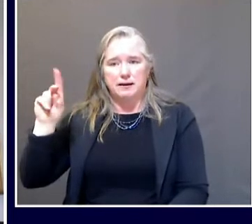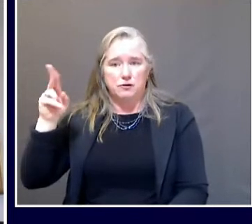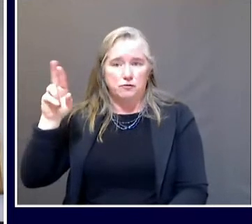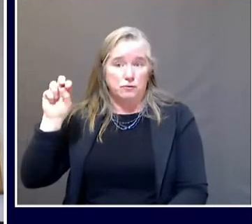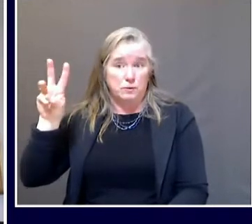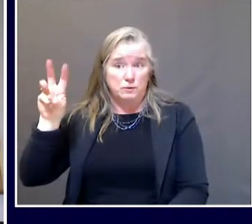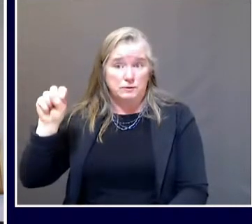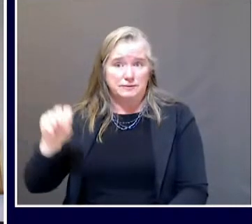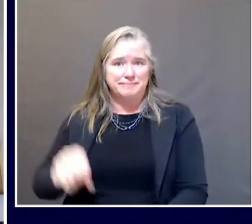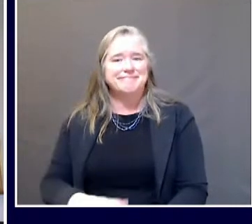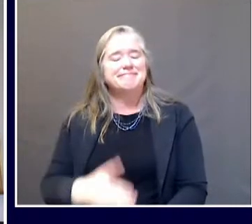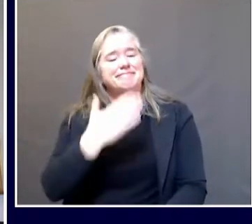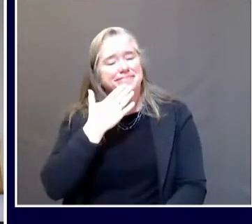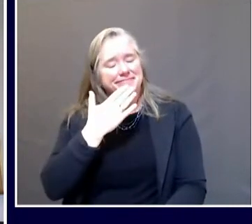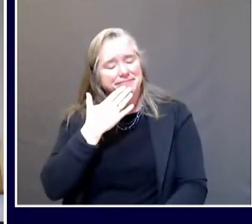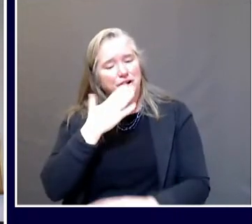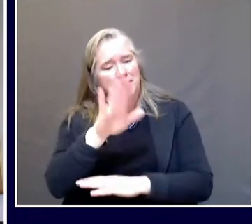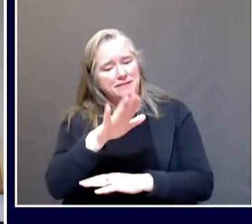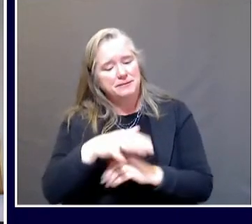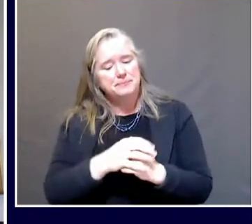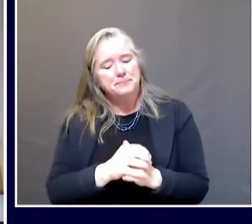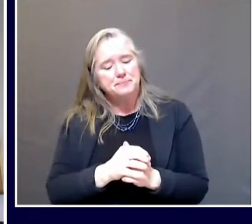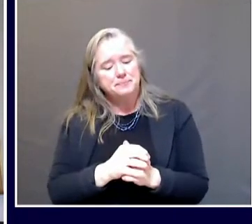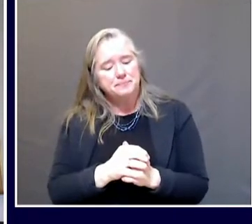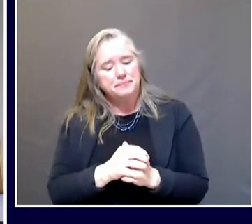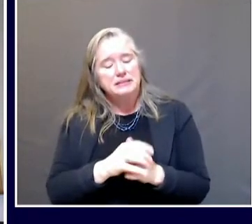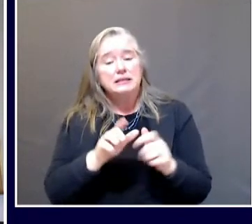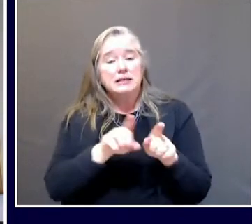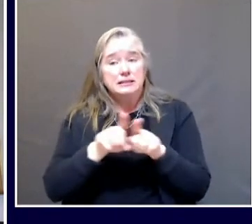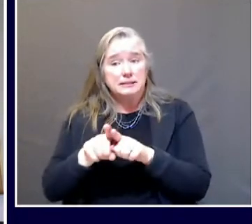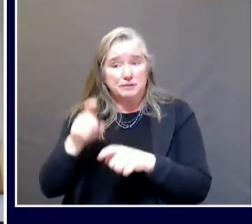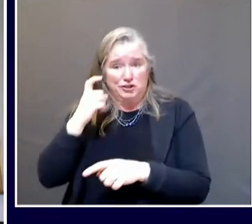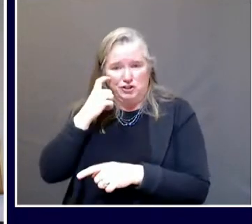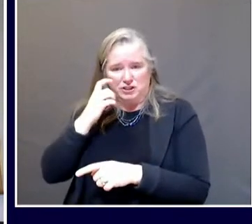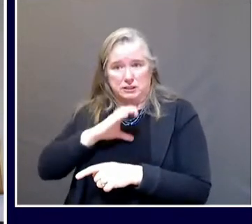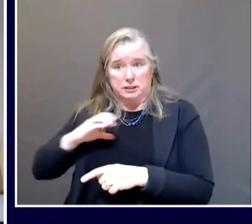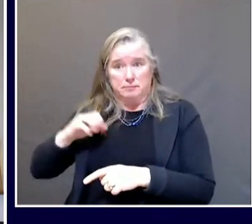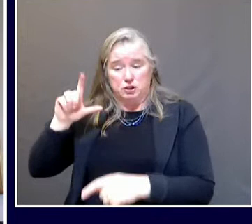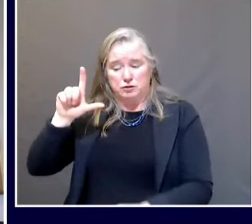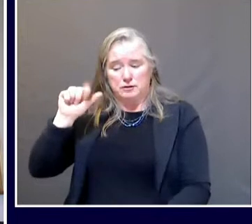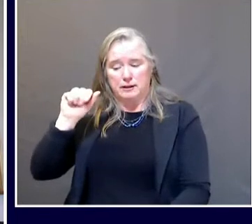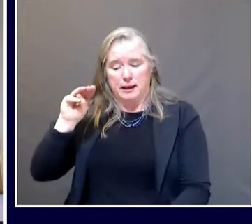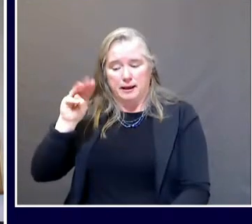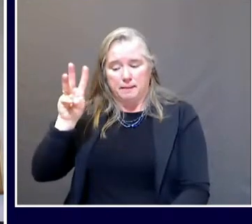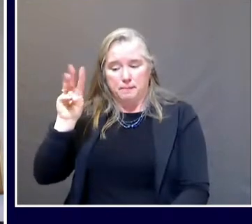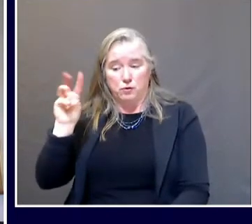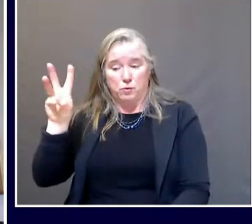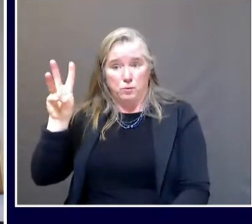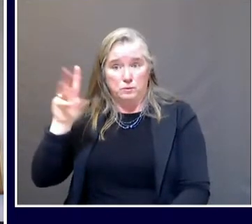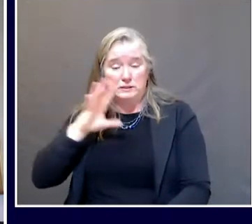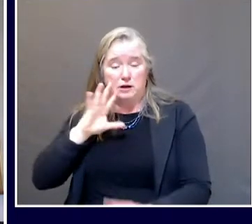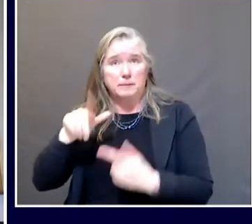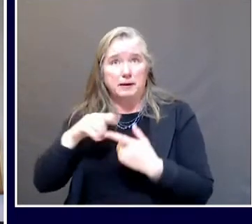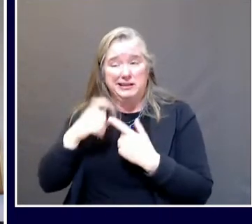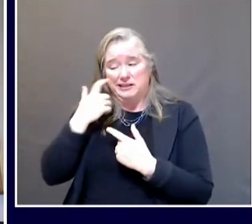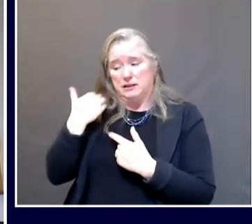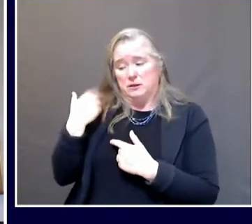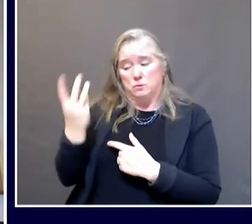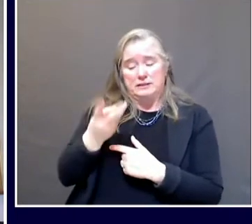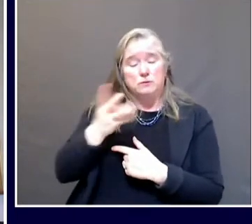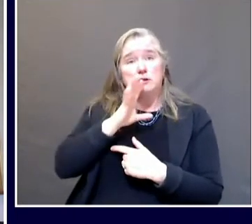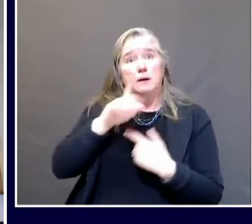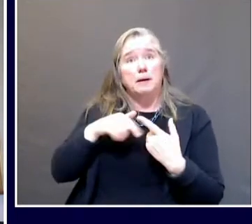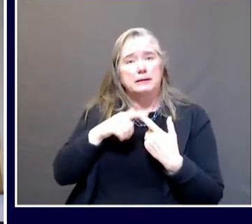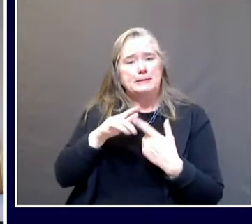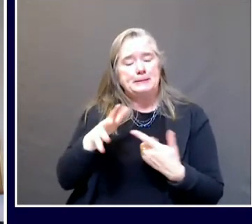Good afternoon. Kind of similar to what Commissioner Lambrou was just talking about. I know on Wednesday we were hesitant to say, we don't know how